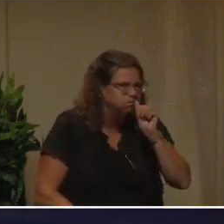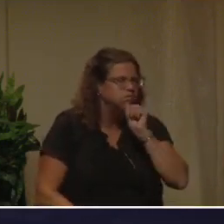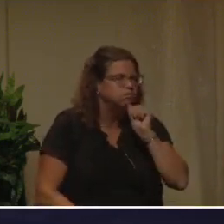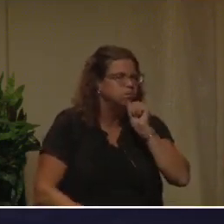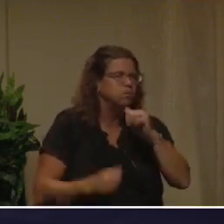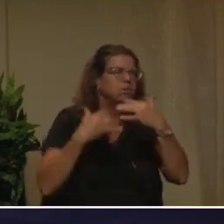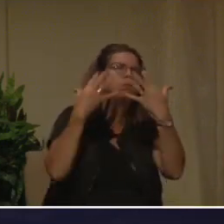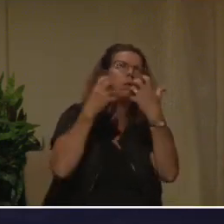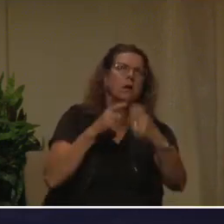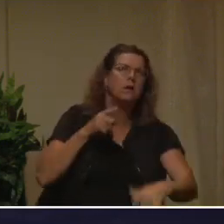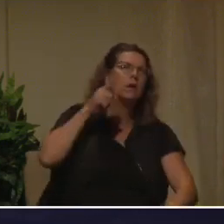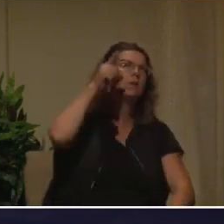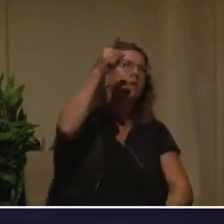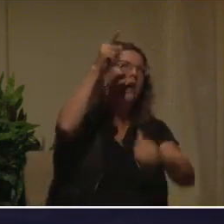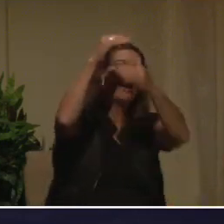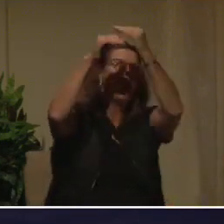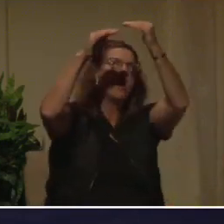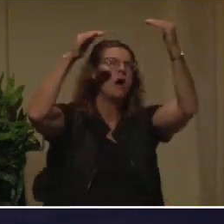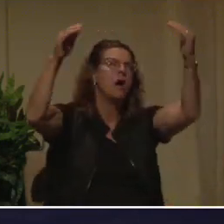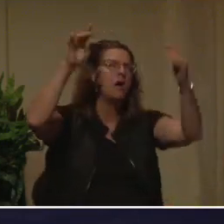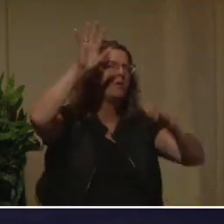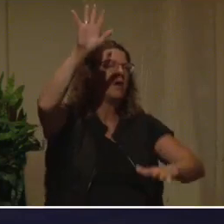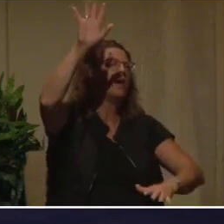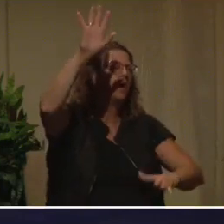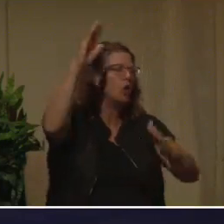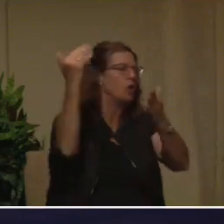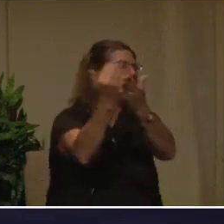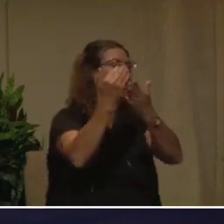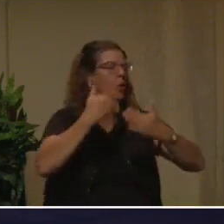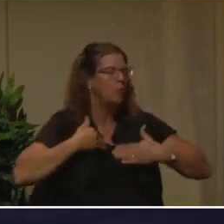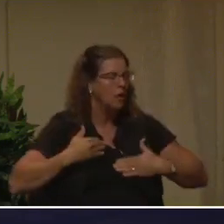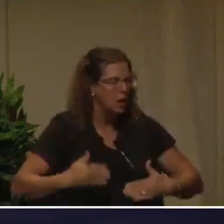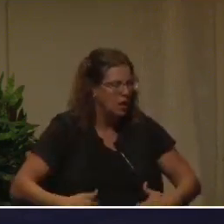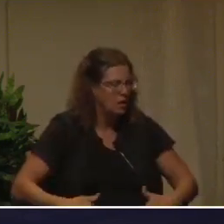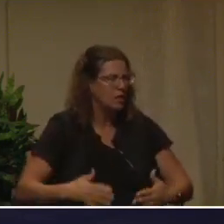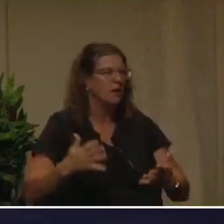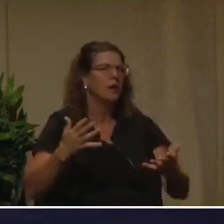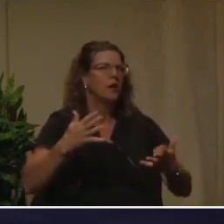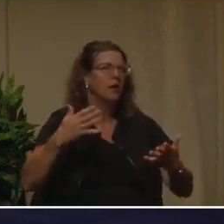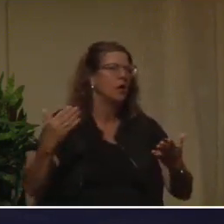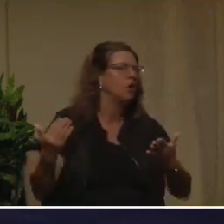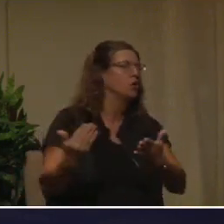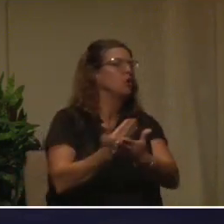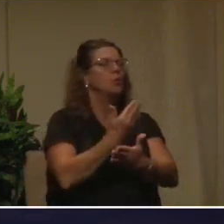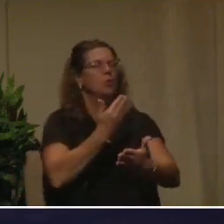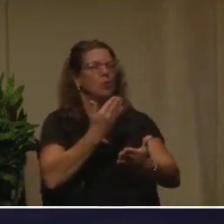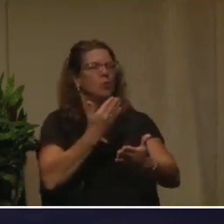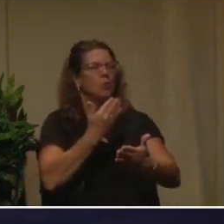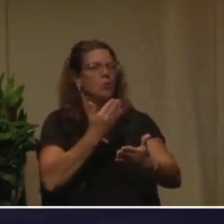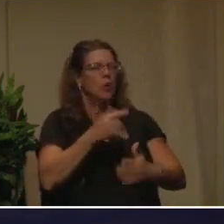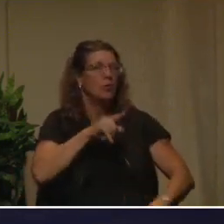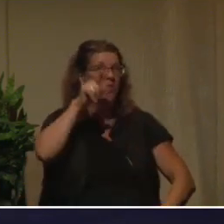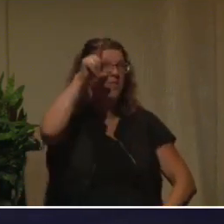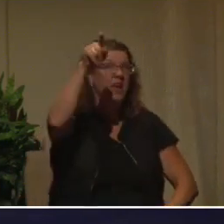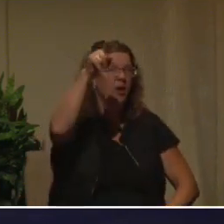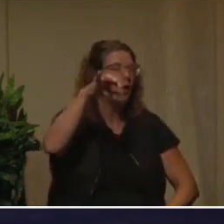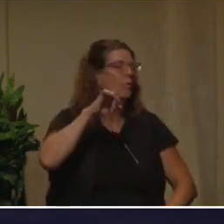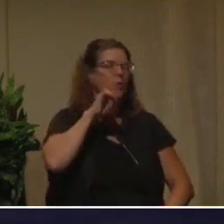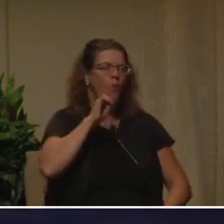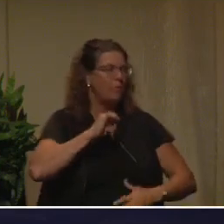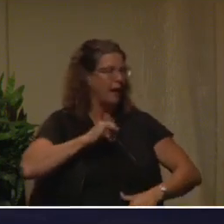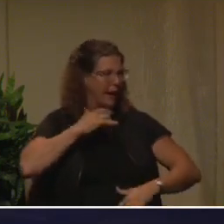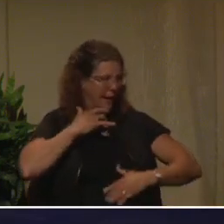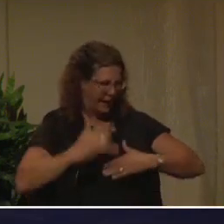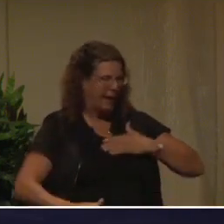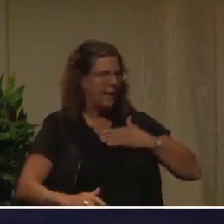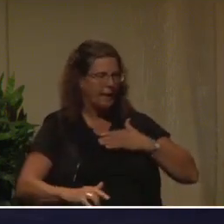dwelling. Because when we are clothed, we will not be found naked. For while we are in this